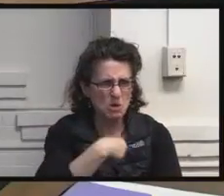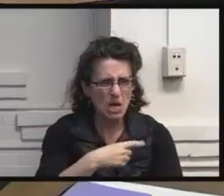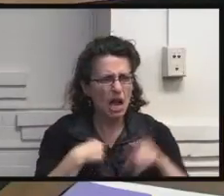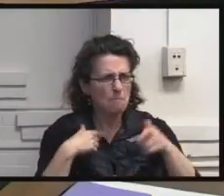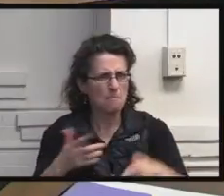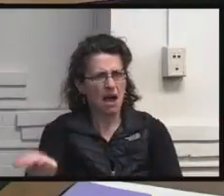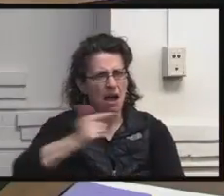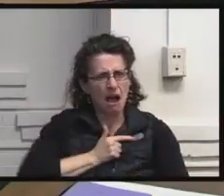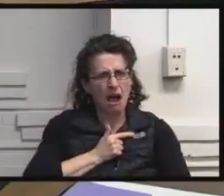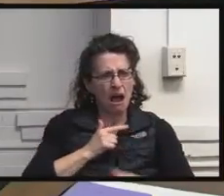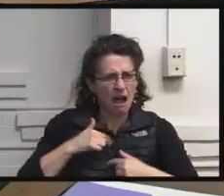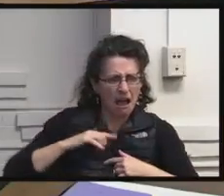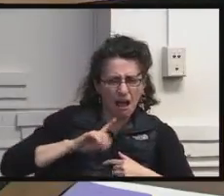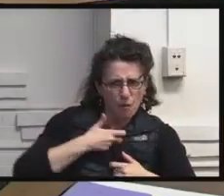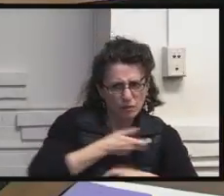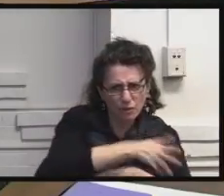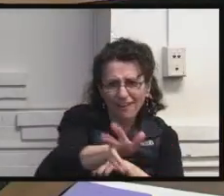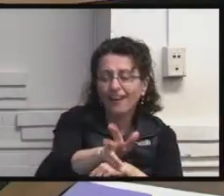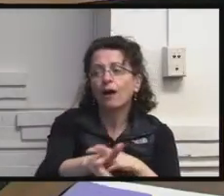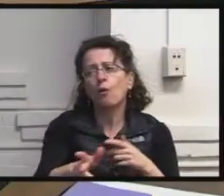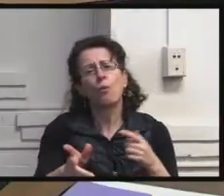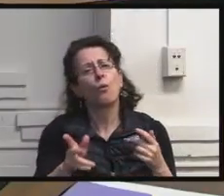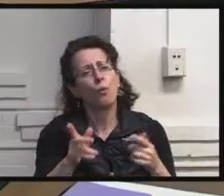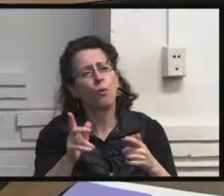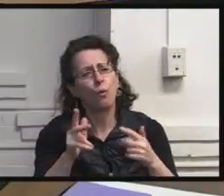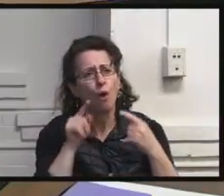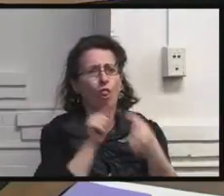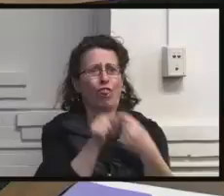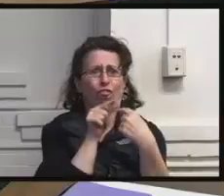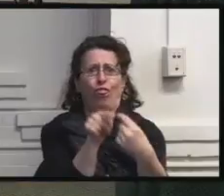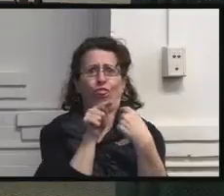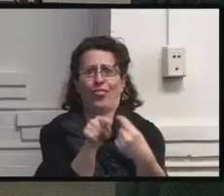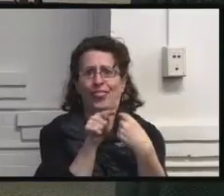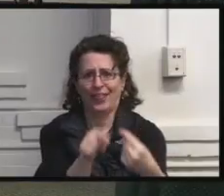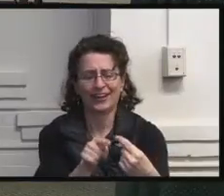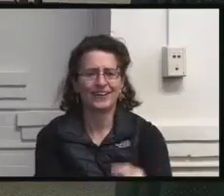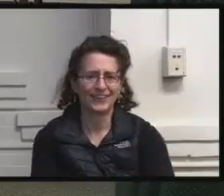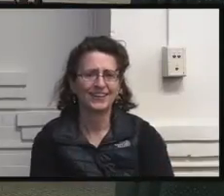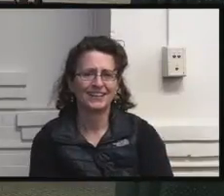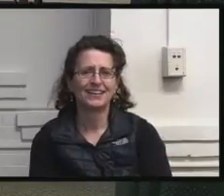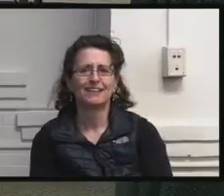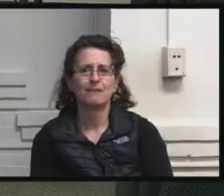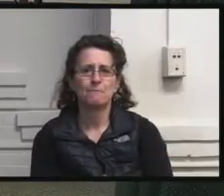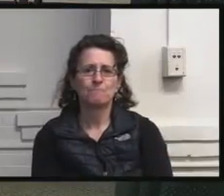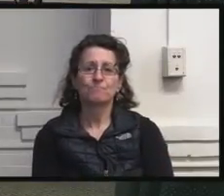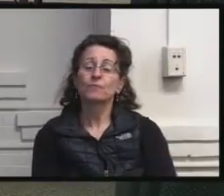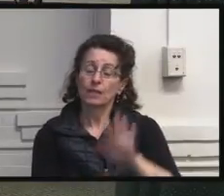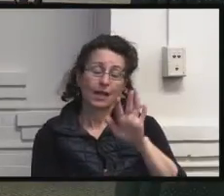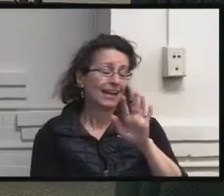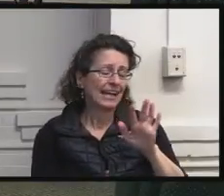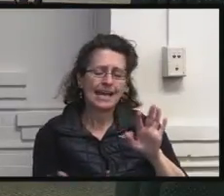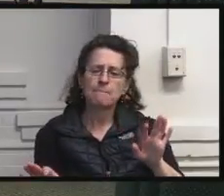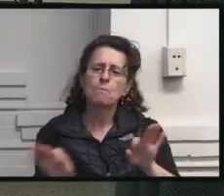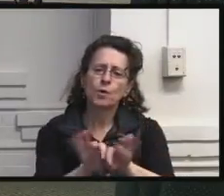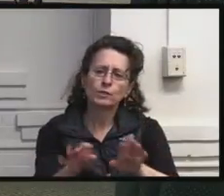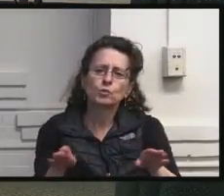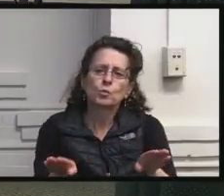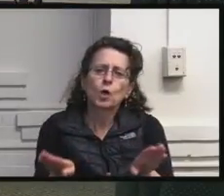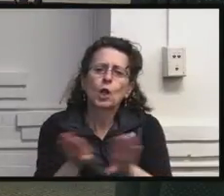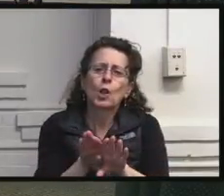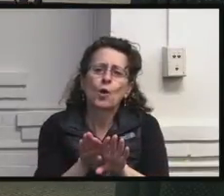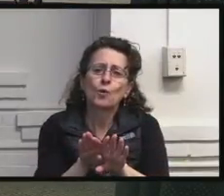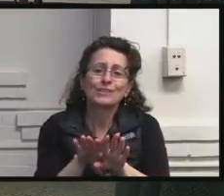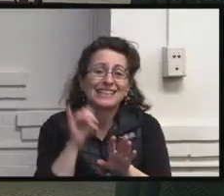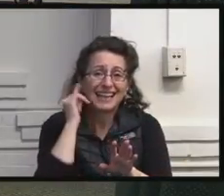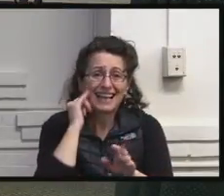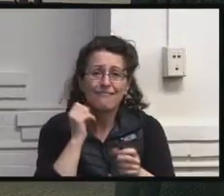it's a tough bridge. And I think that even goes to the heart of why it's so important to close it. Because I think having that much traffic and the contractors side by side,